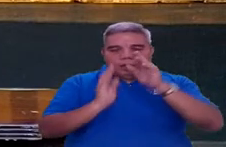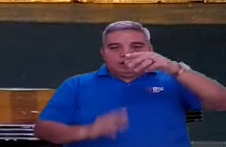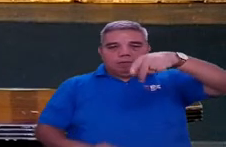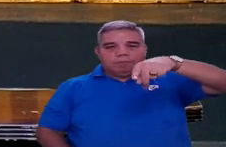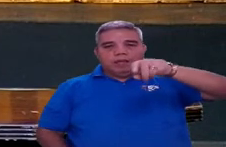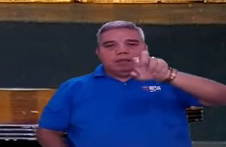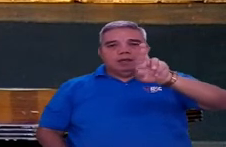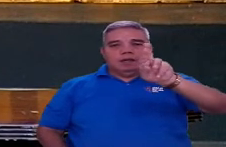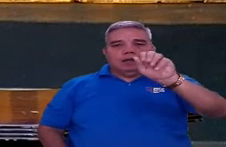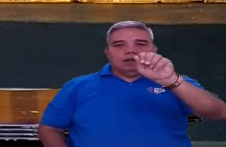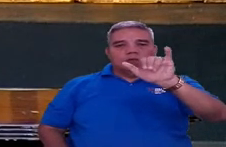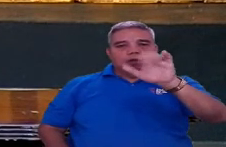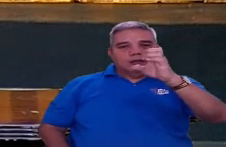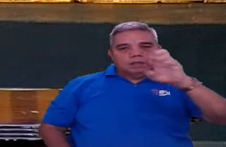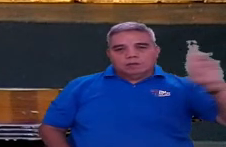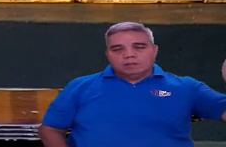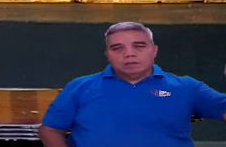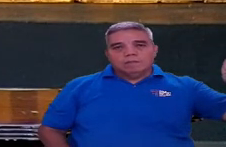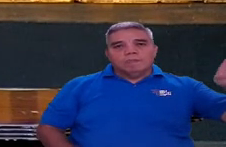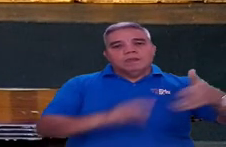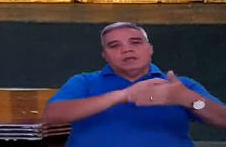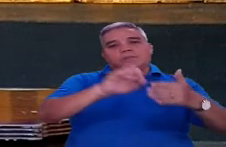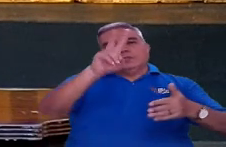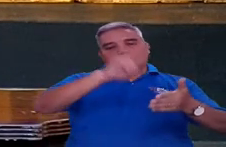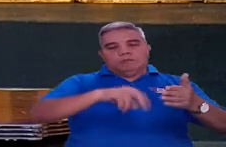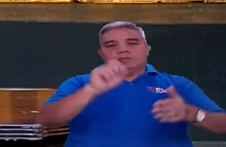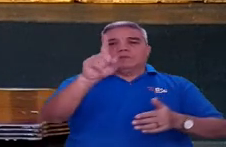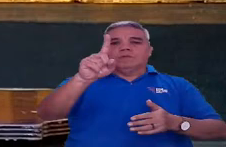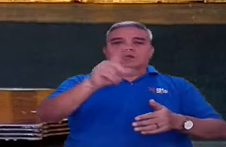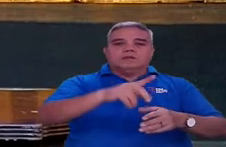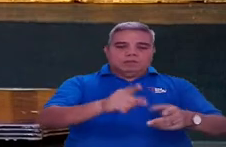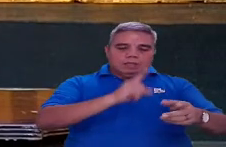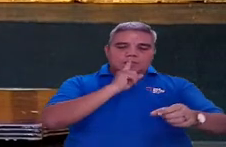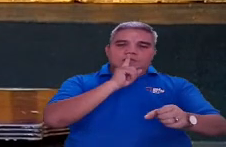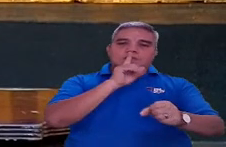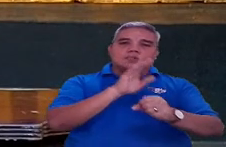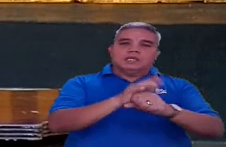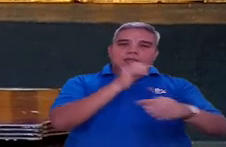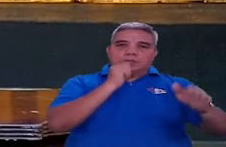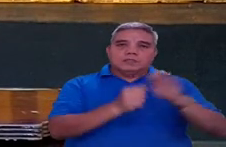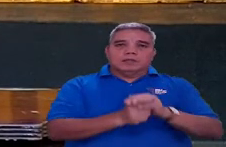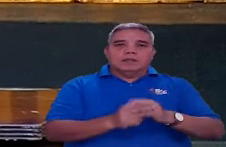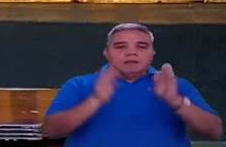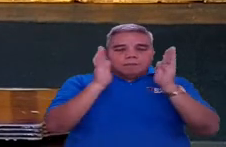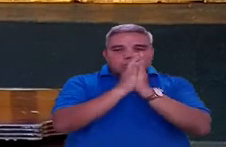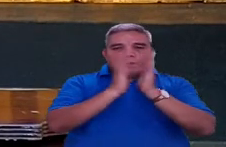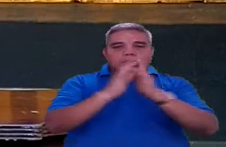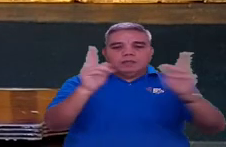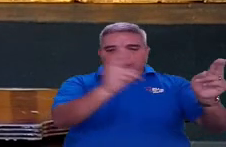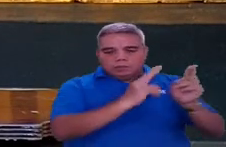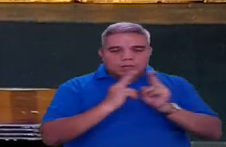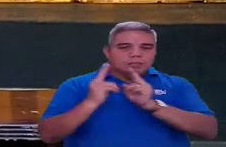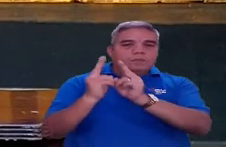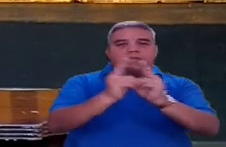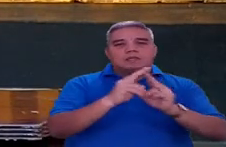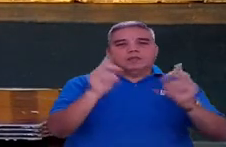it. In Acts chapter 2, verses 1 to 8, is the secret of the first church. Praying, united, being united in prayer. They